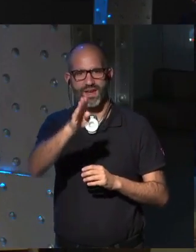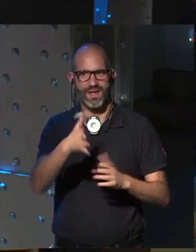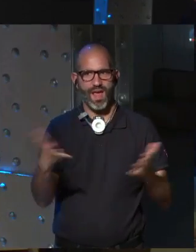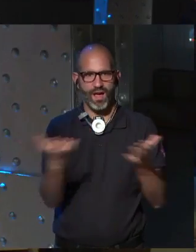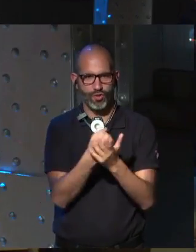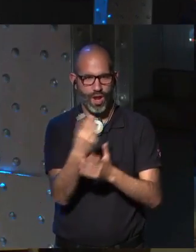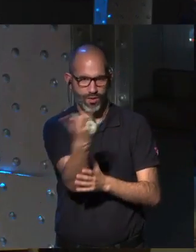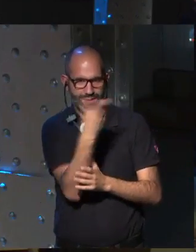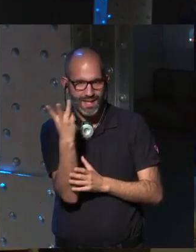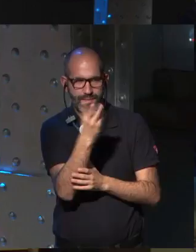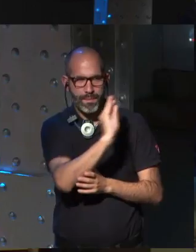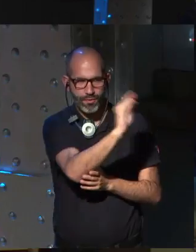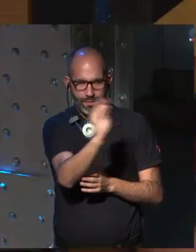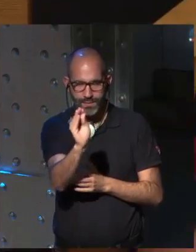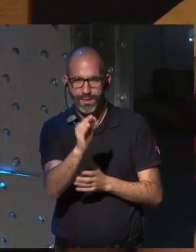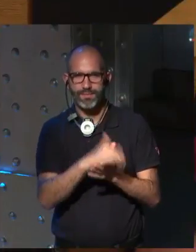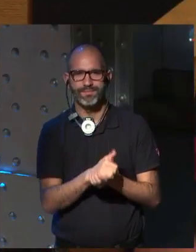My question goes to all of you, really.